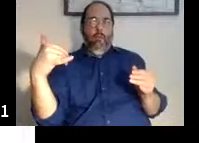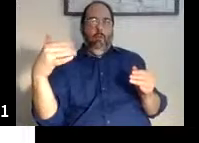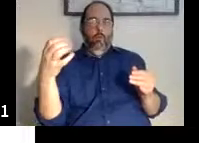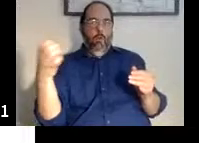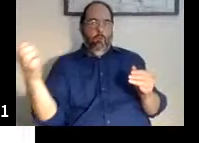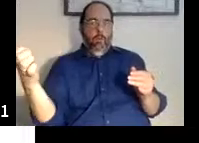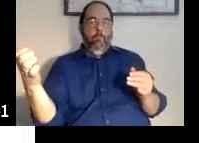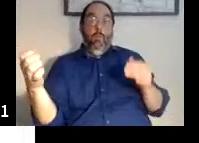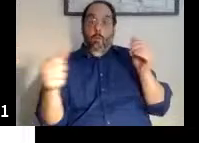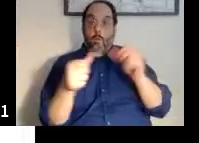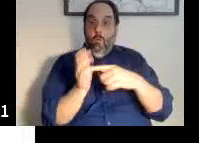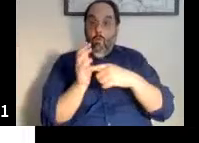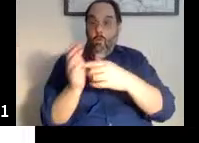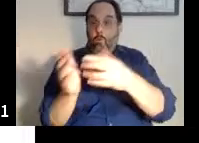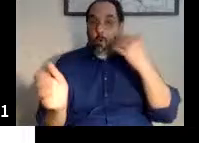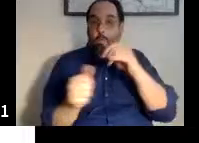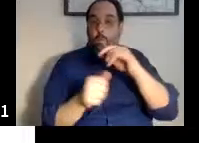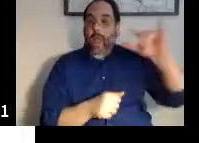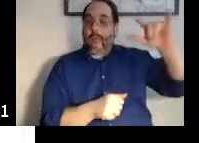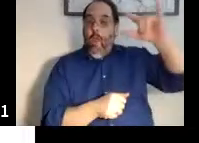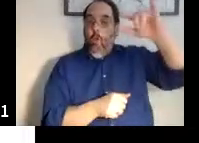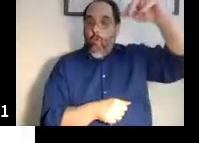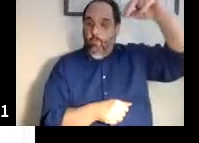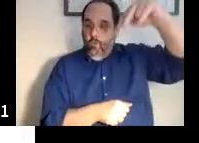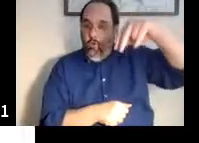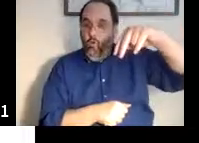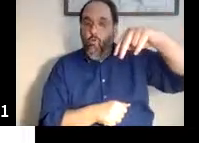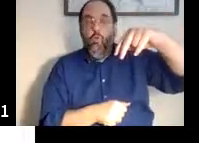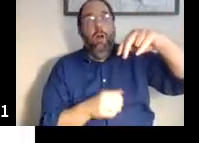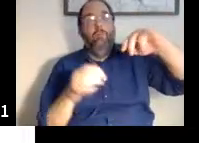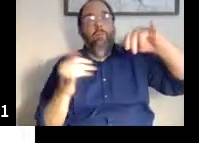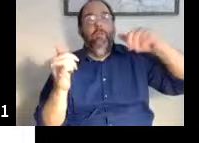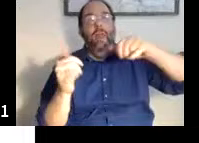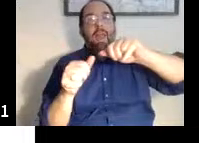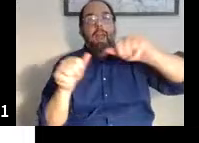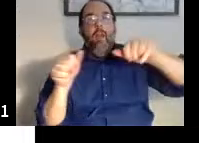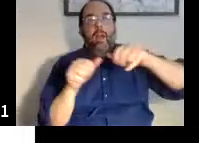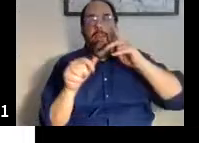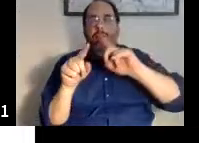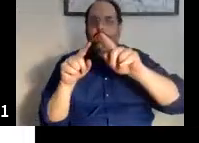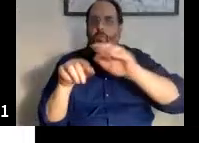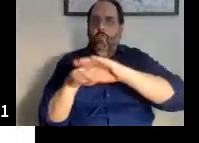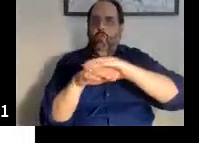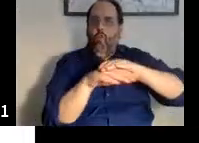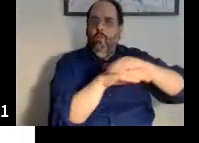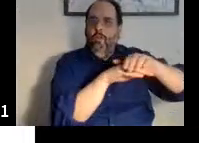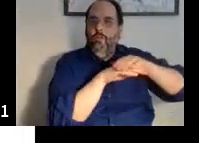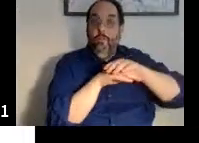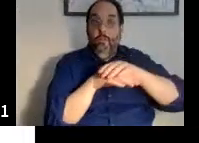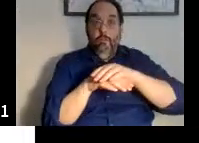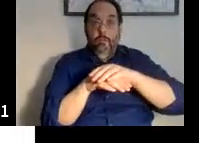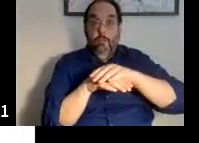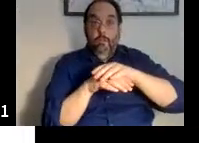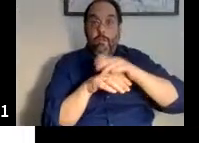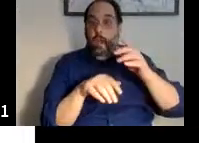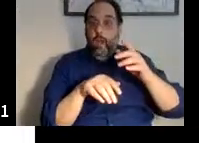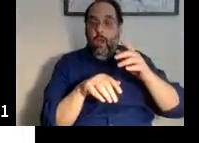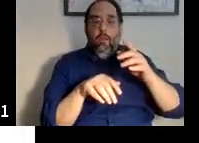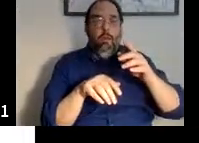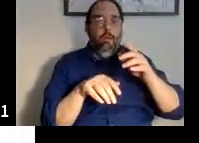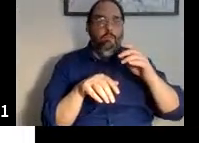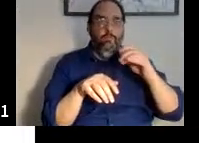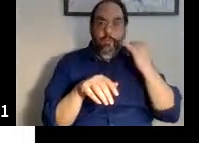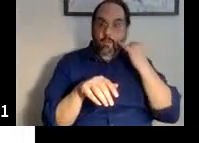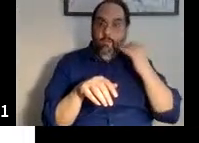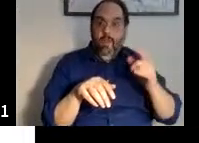remember when we were looking at that aerial view of the play area where we're looking at all the different surfaces that were in that play surface and where they were using